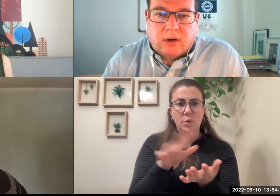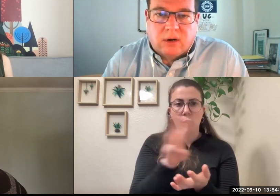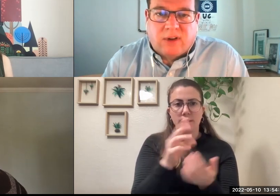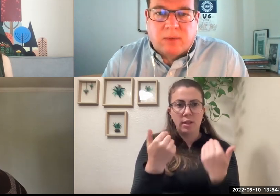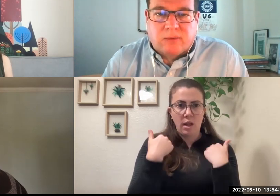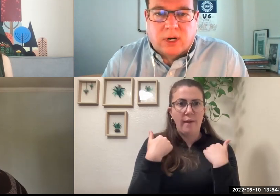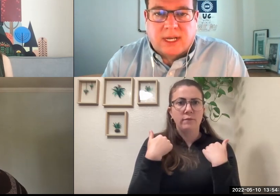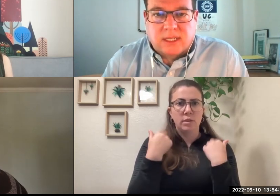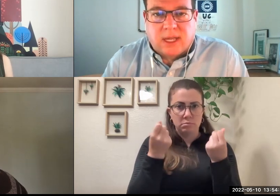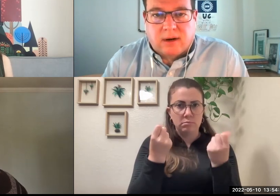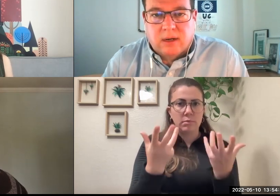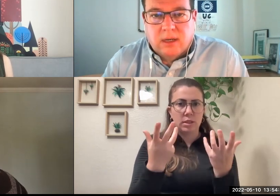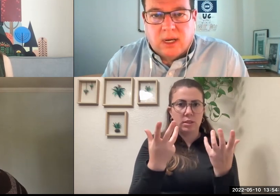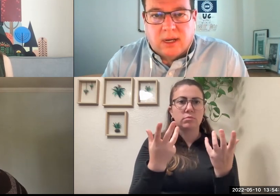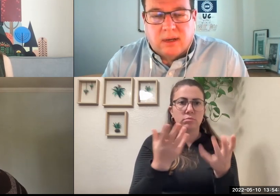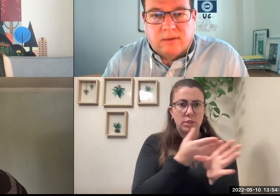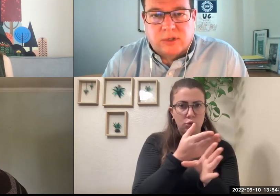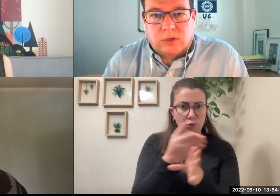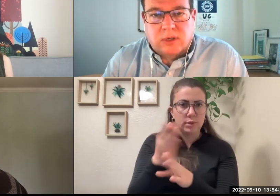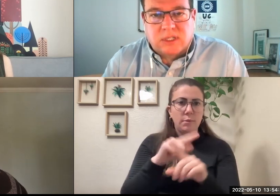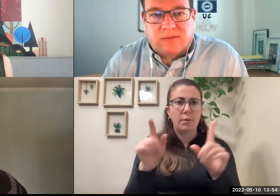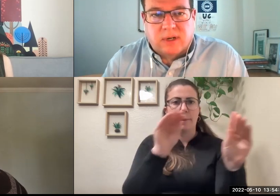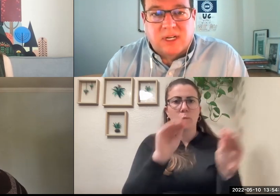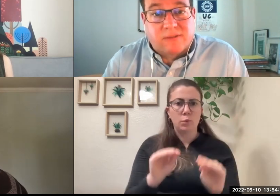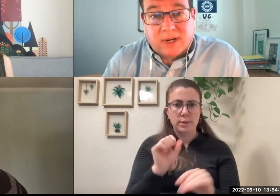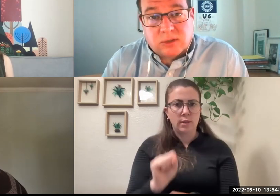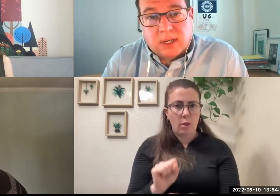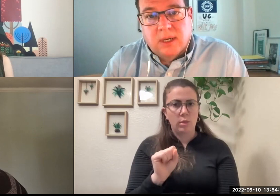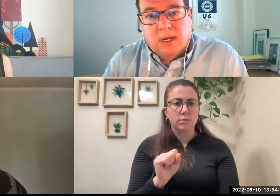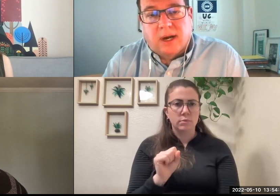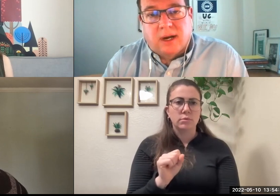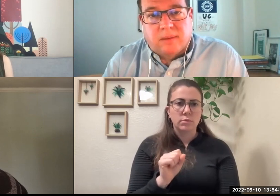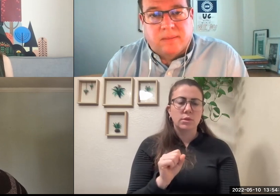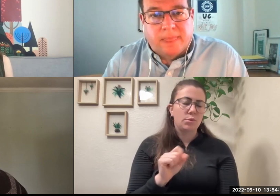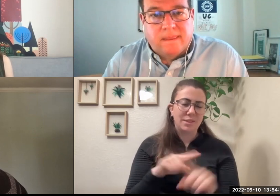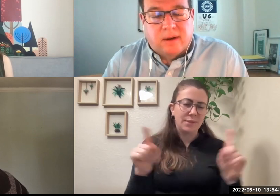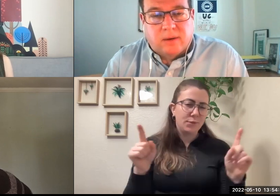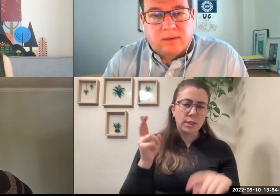a harder environment for organizing there, for sure. Just a different history,